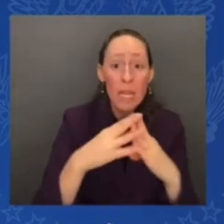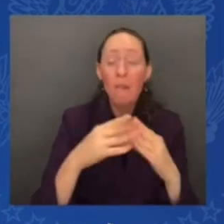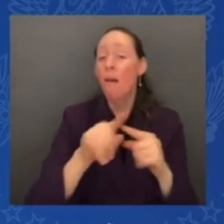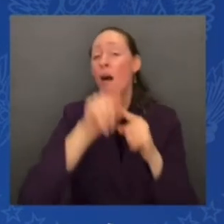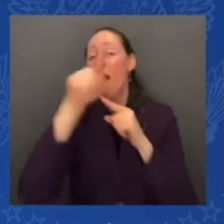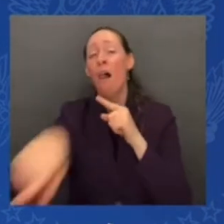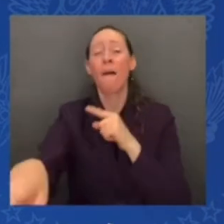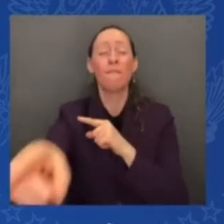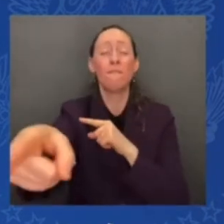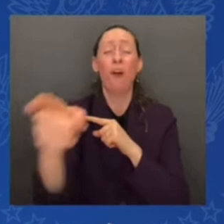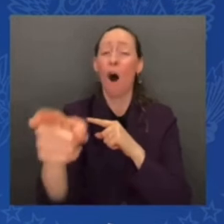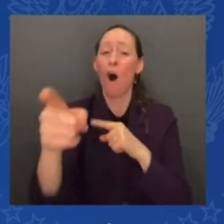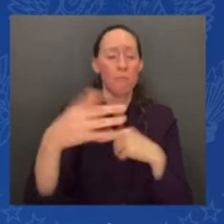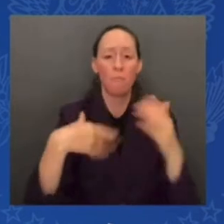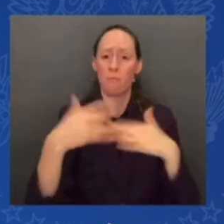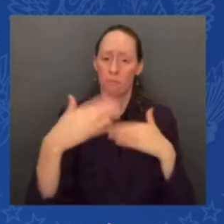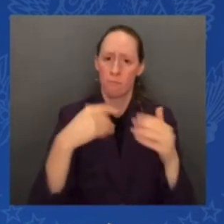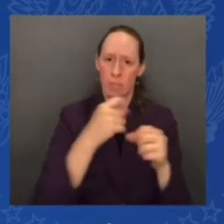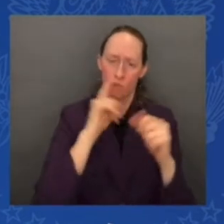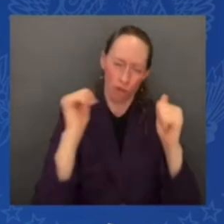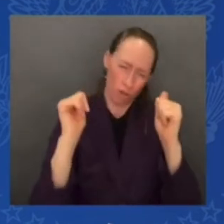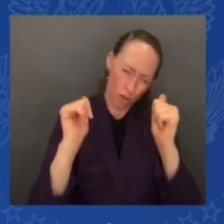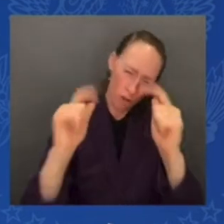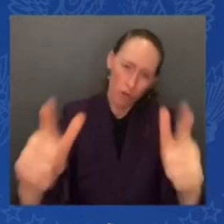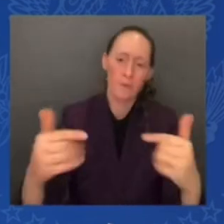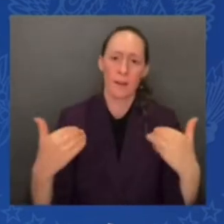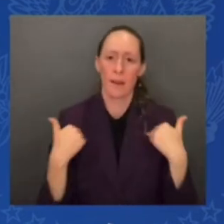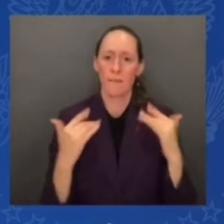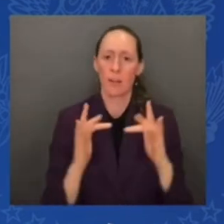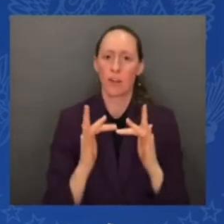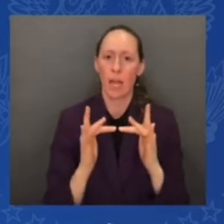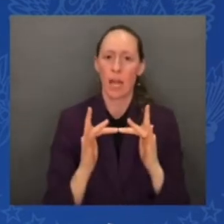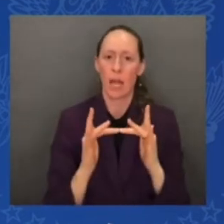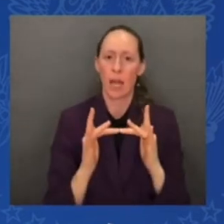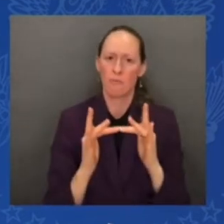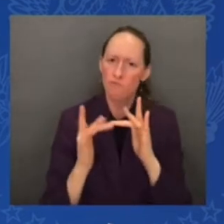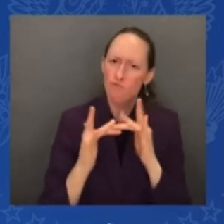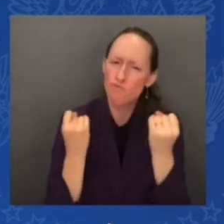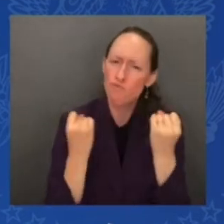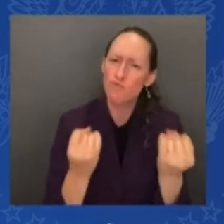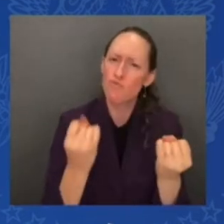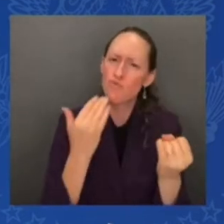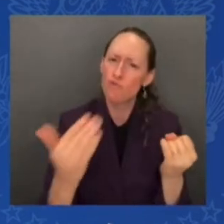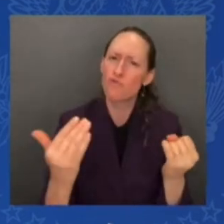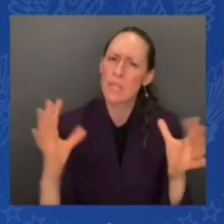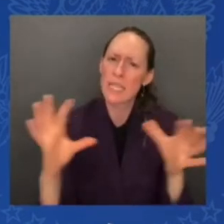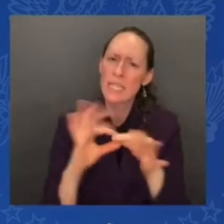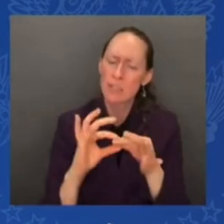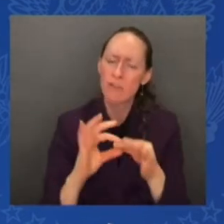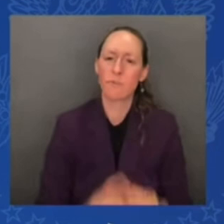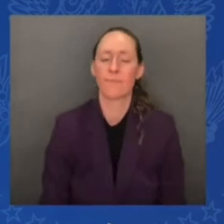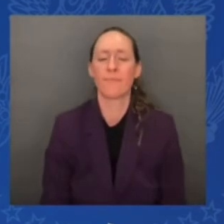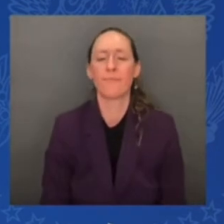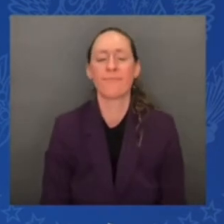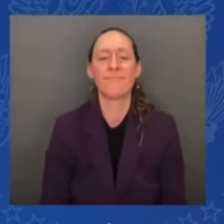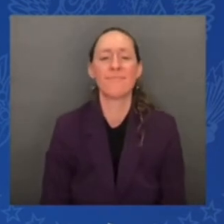People sometimes say, why are you doing that? Imagine if a long time Roosevelt and telephones came along saying, we're not going to help invest in telephones.